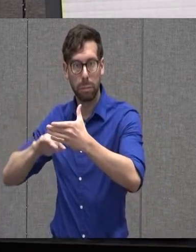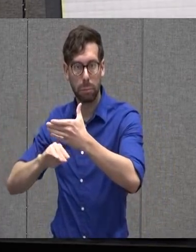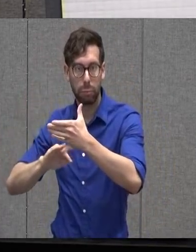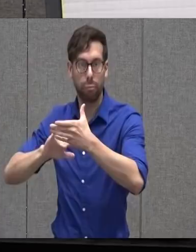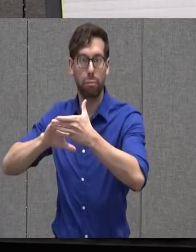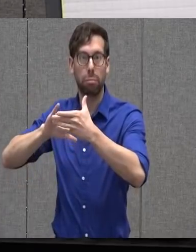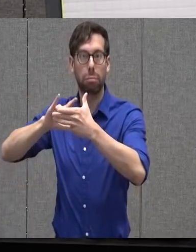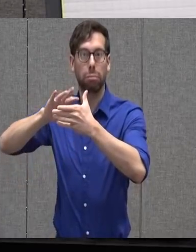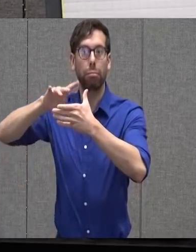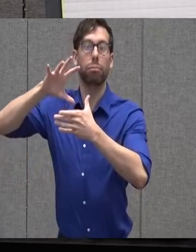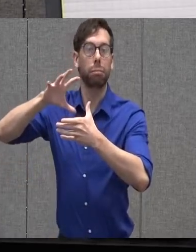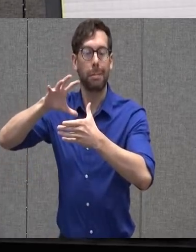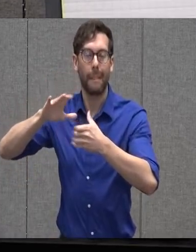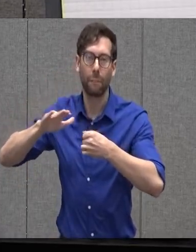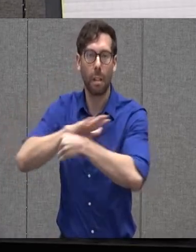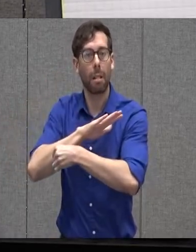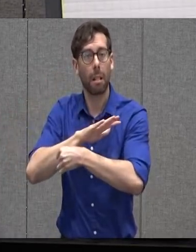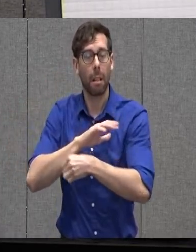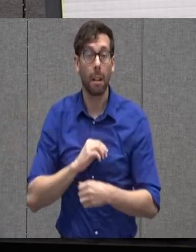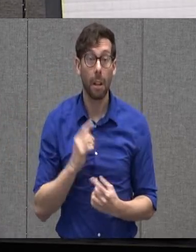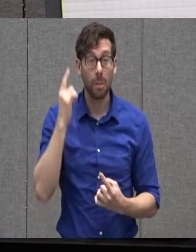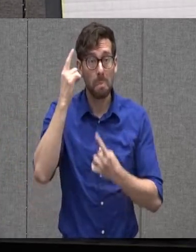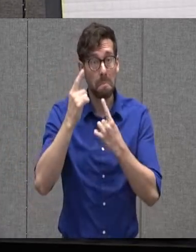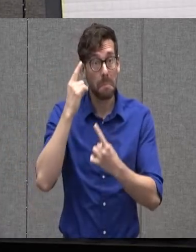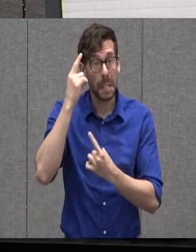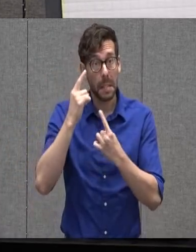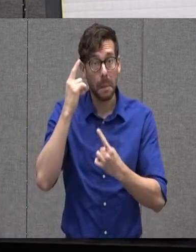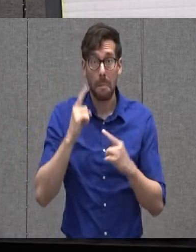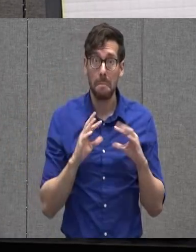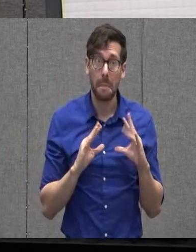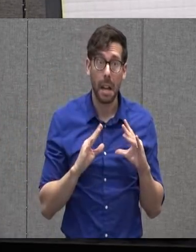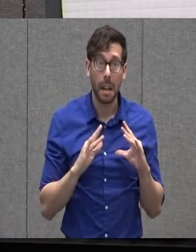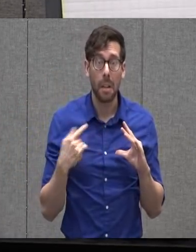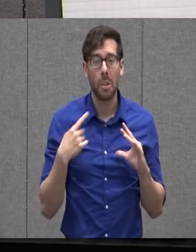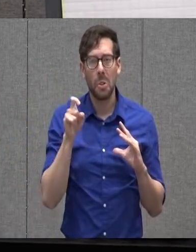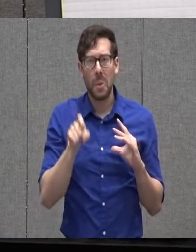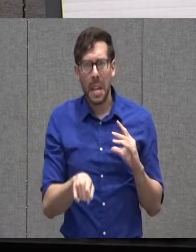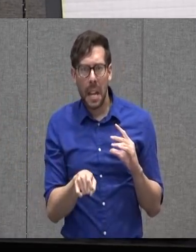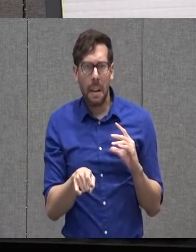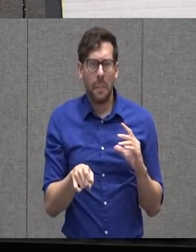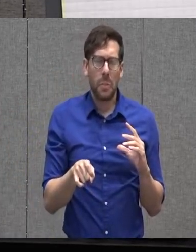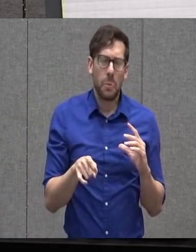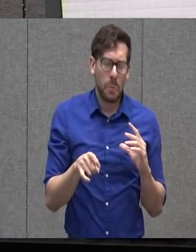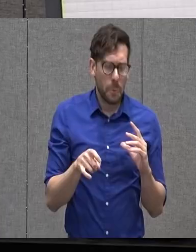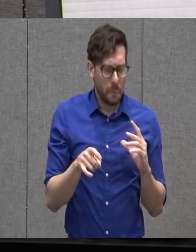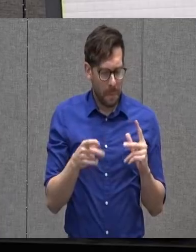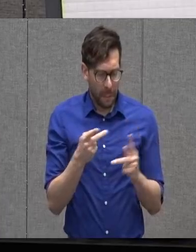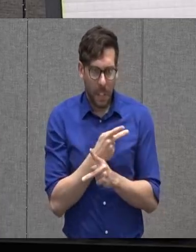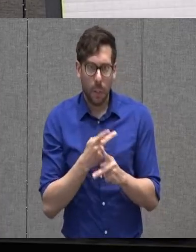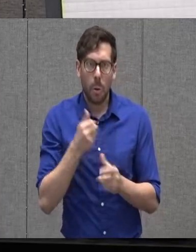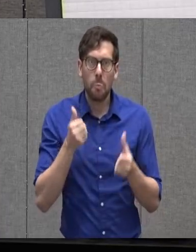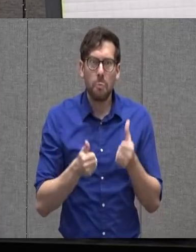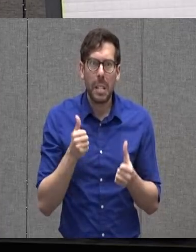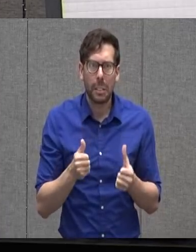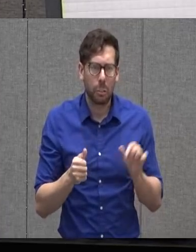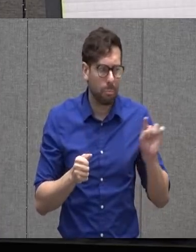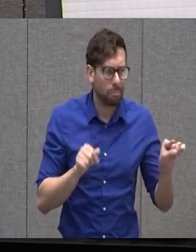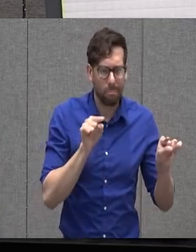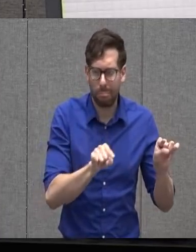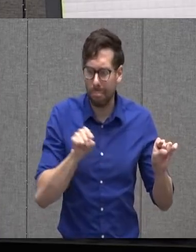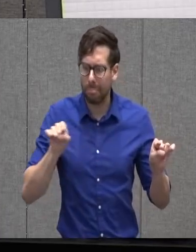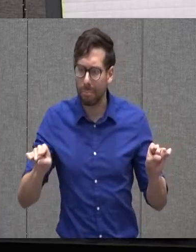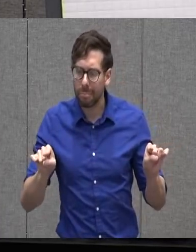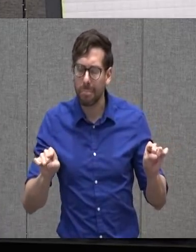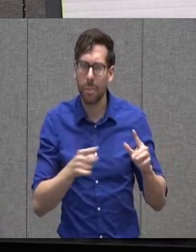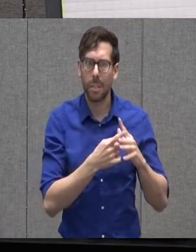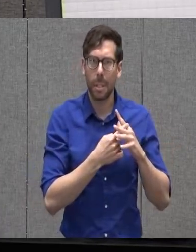thinking about matter, maybe we need to think about what kind of matter, what phase of matter are we starting with?